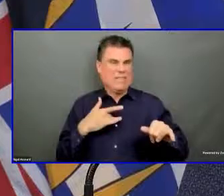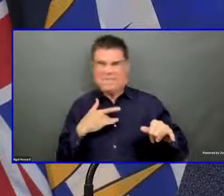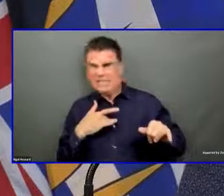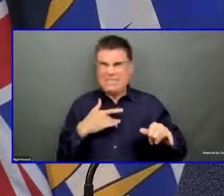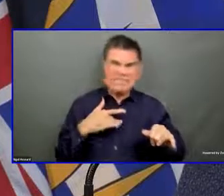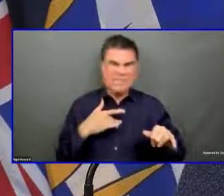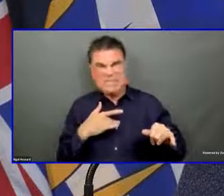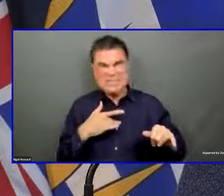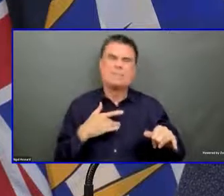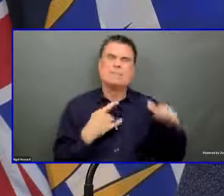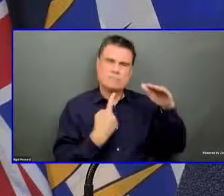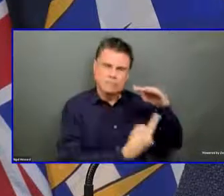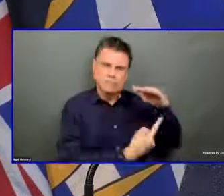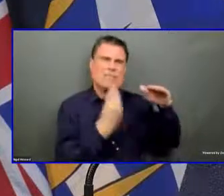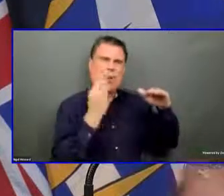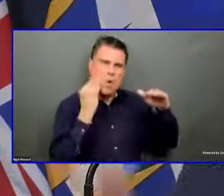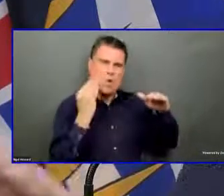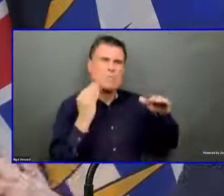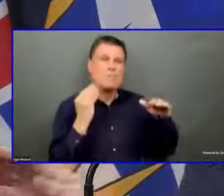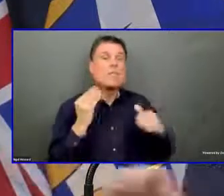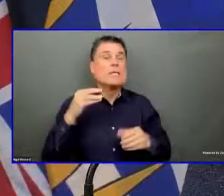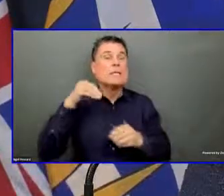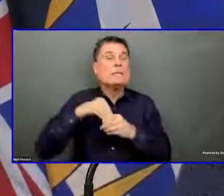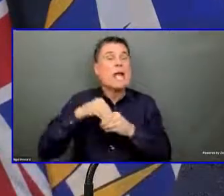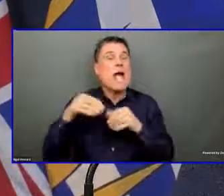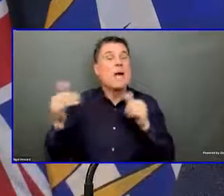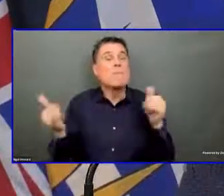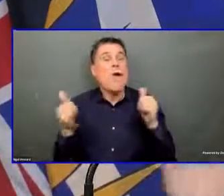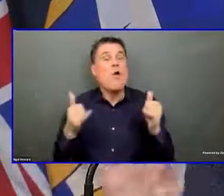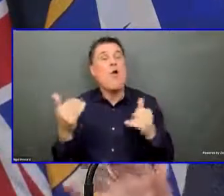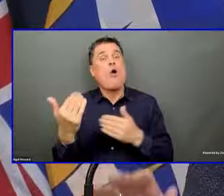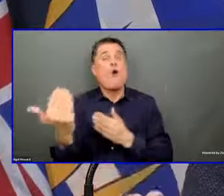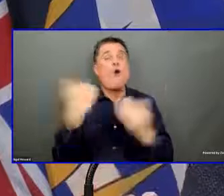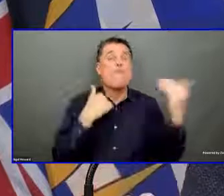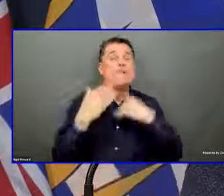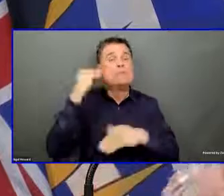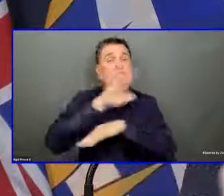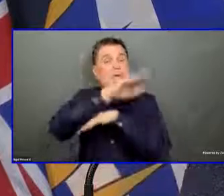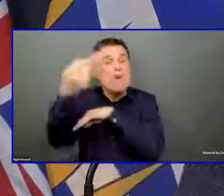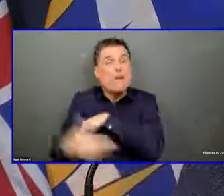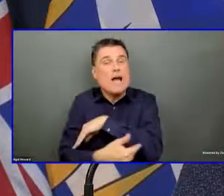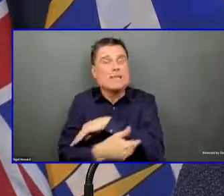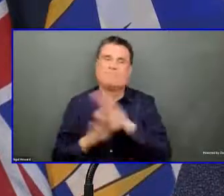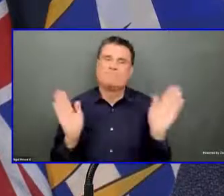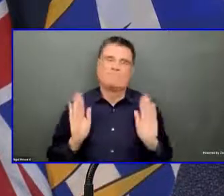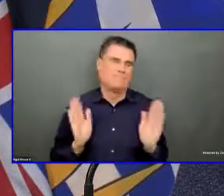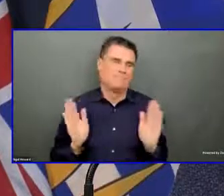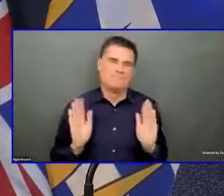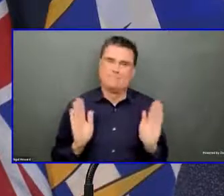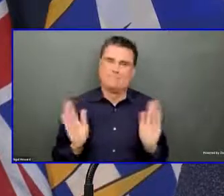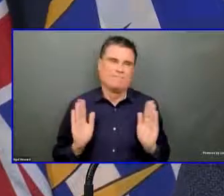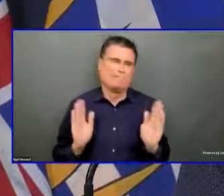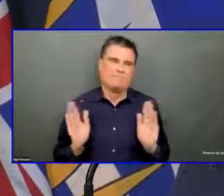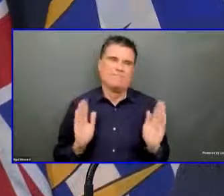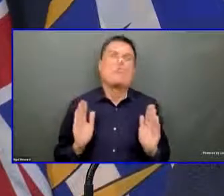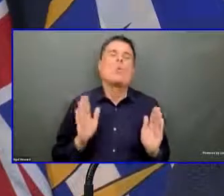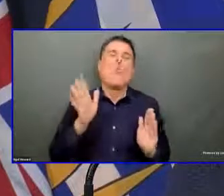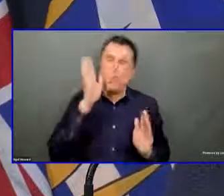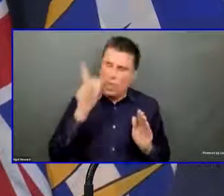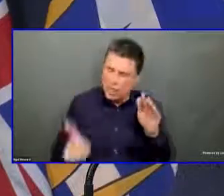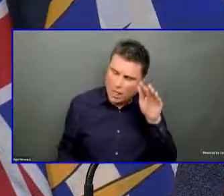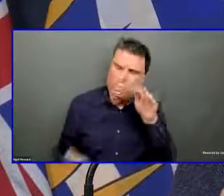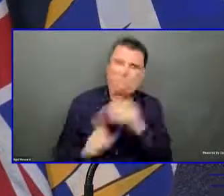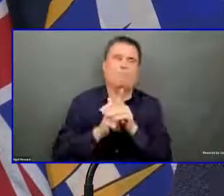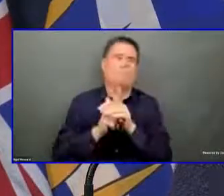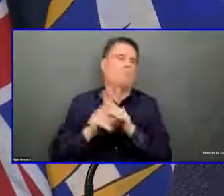sleepovers and the indoor play dates, until the summer. We'll get there. Right now, though, we want to have smaller